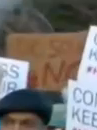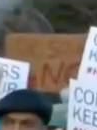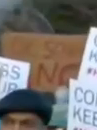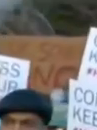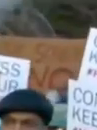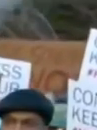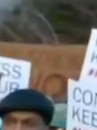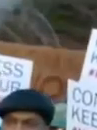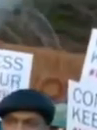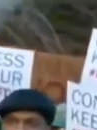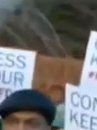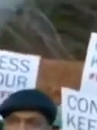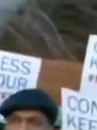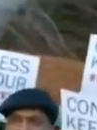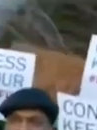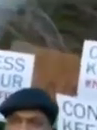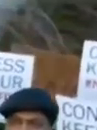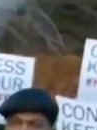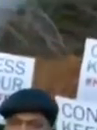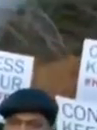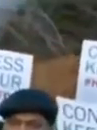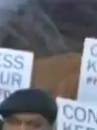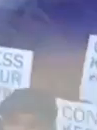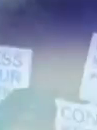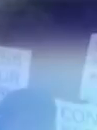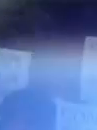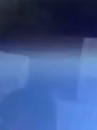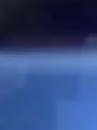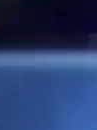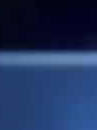Keep their hands off DC.